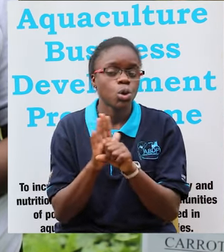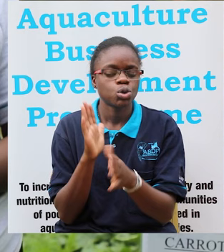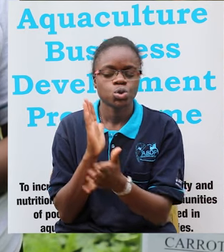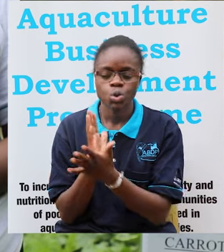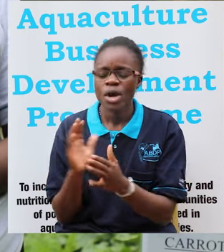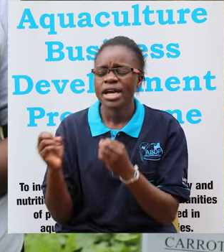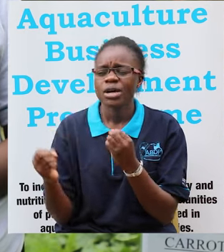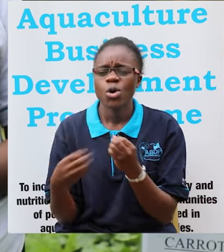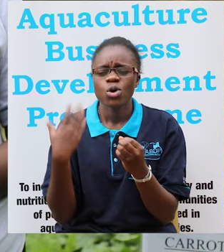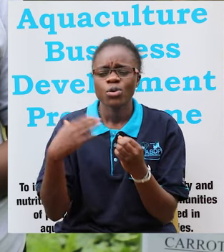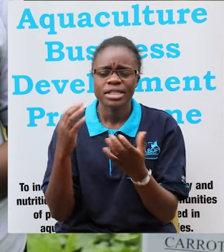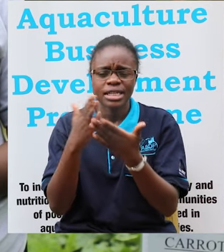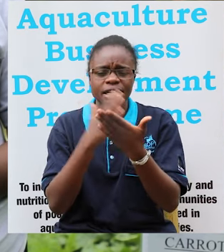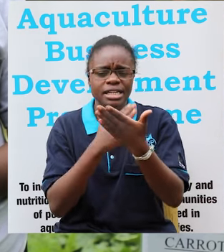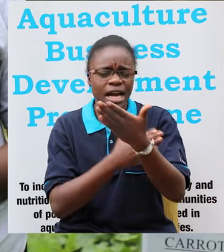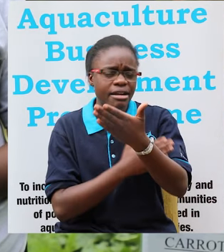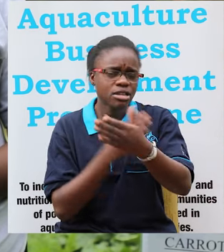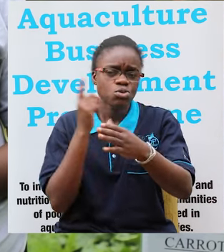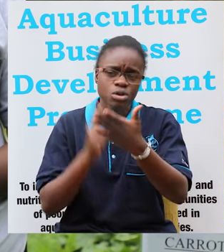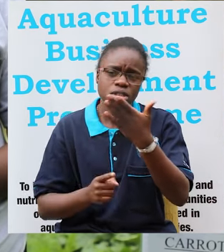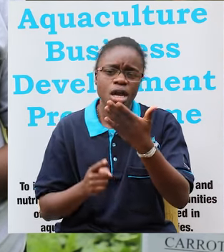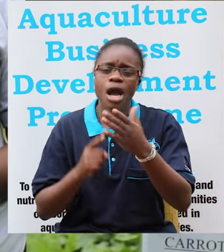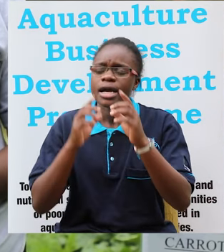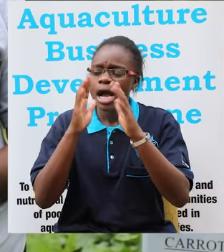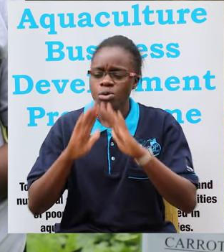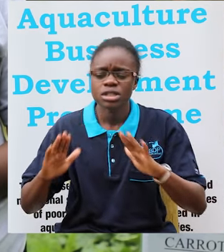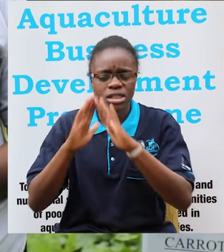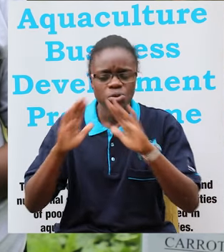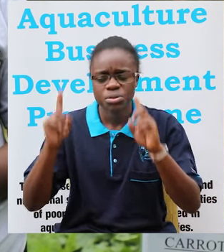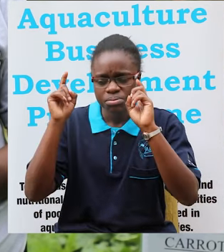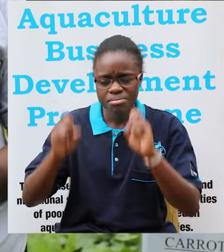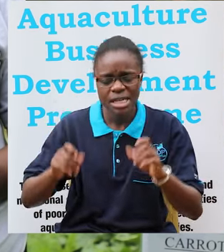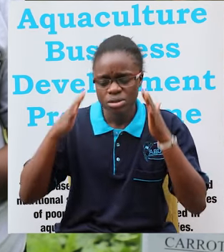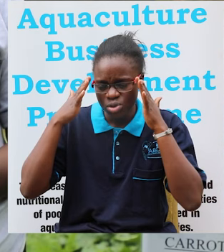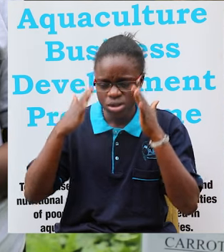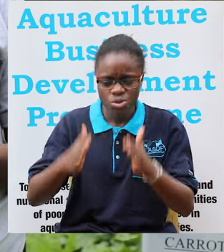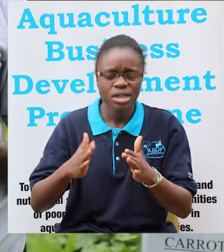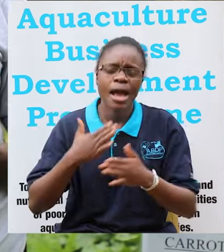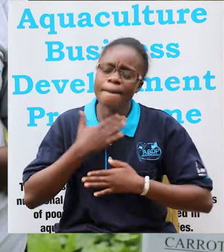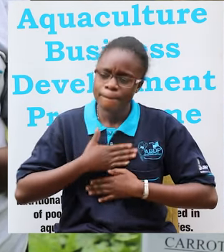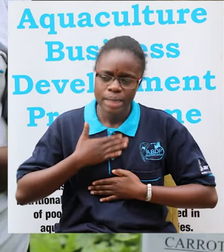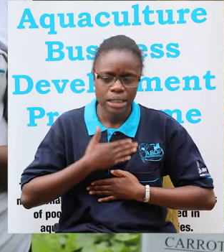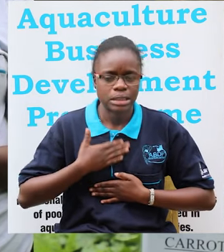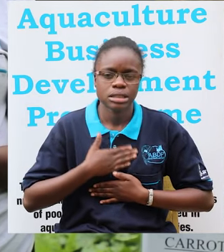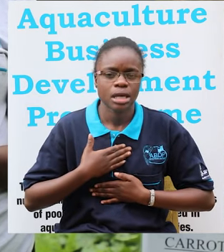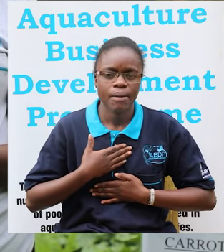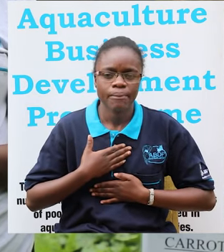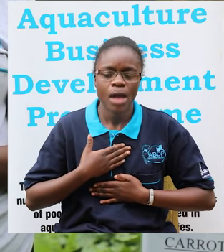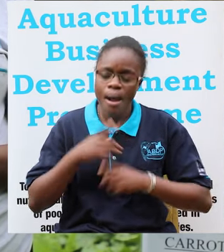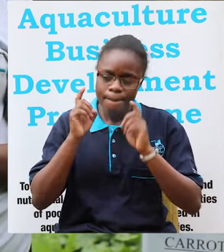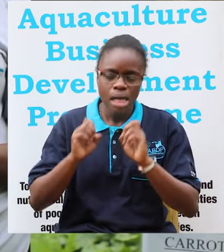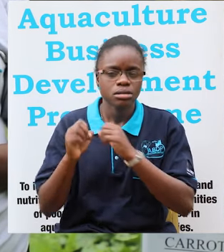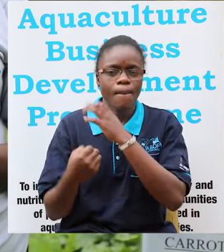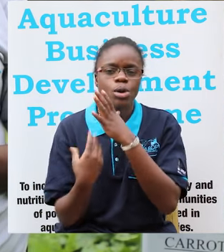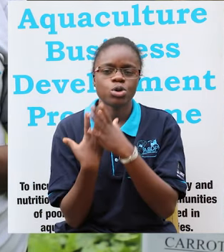important and very encouraged at household level. So we are encouraging all households,